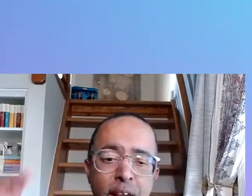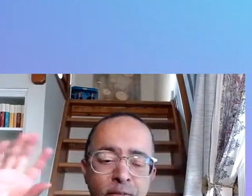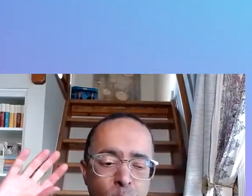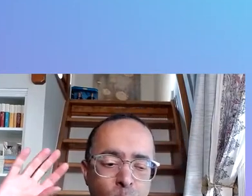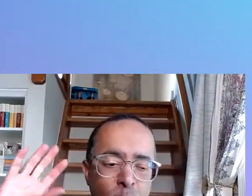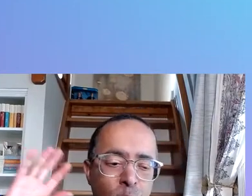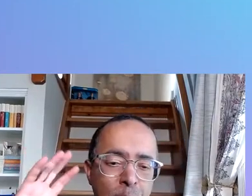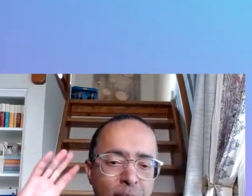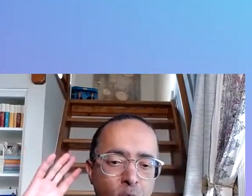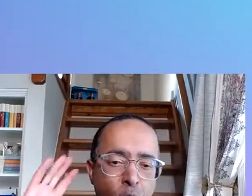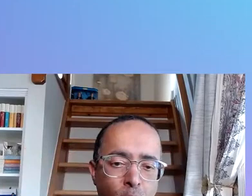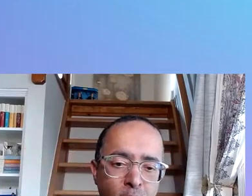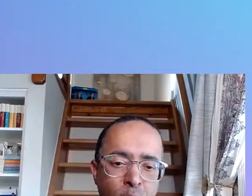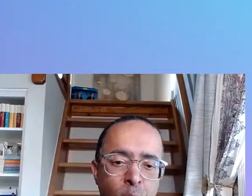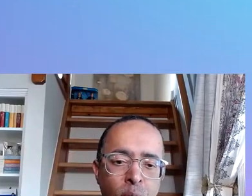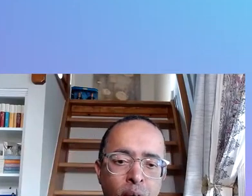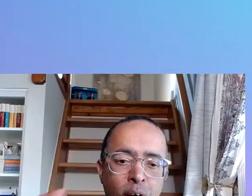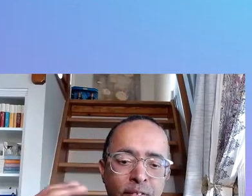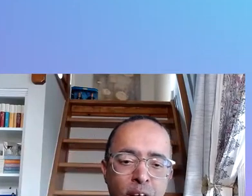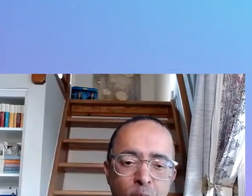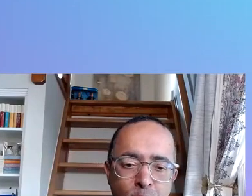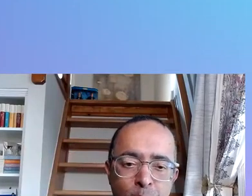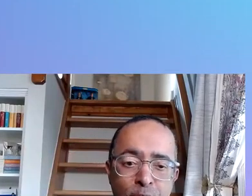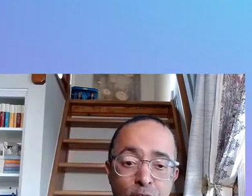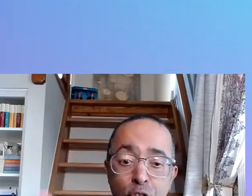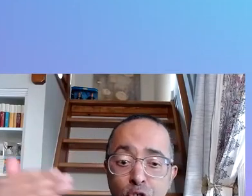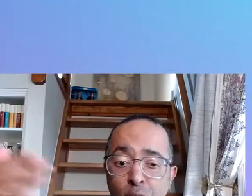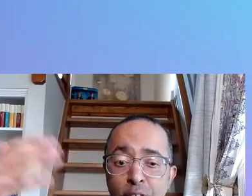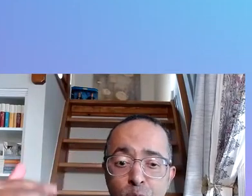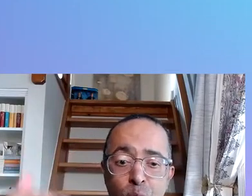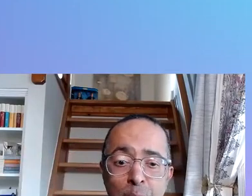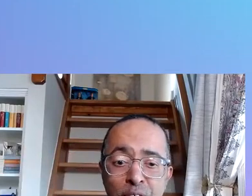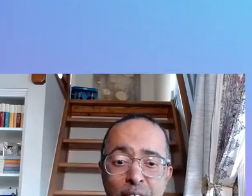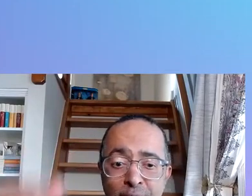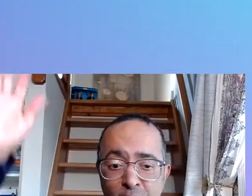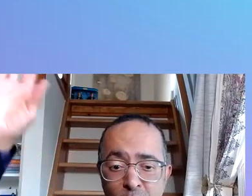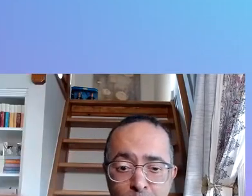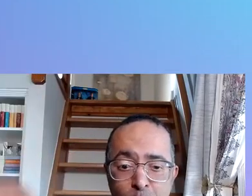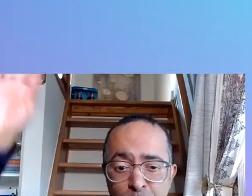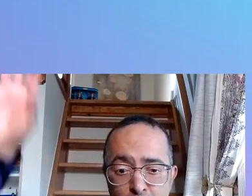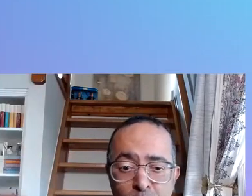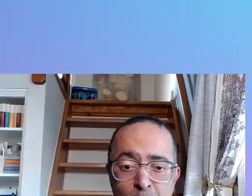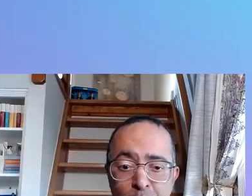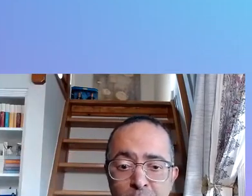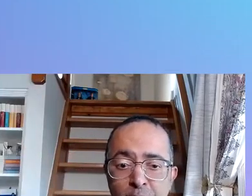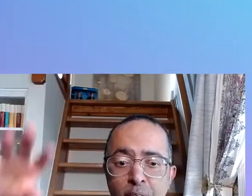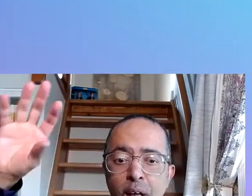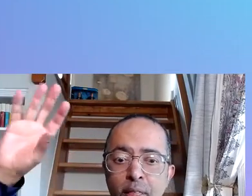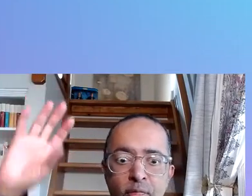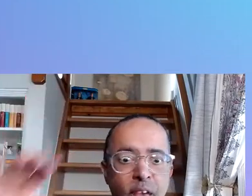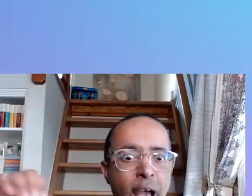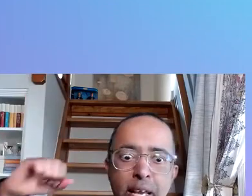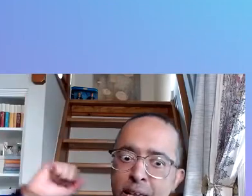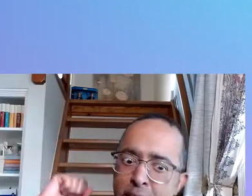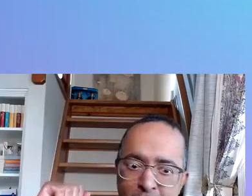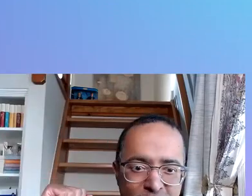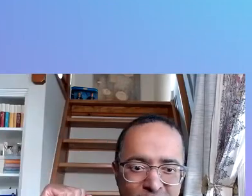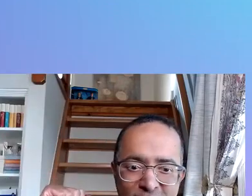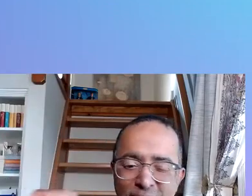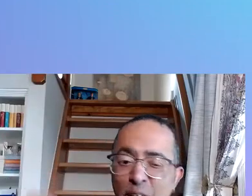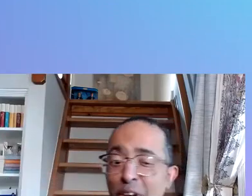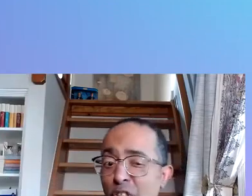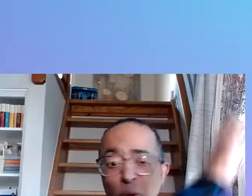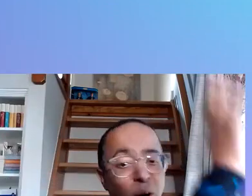example I gave, when we played audio of a healthcare professional trying to use a website that had all that barbecue crap on it, that